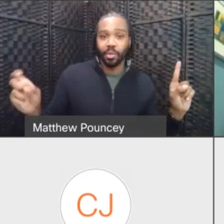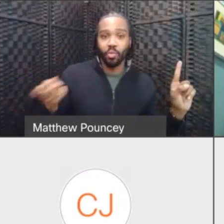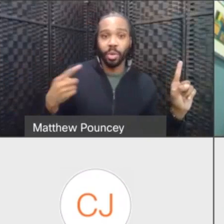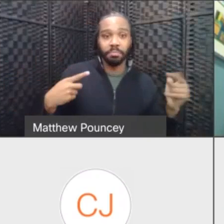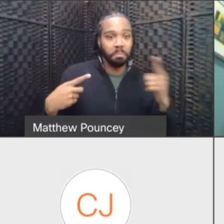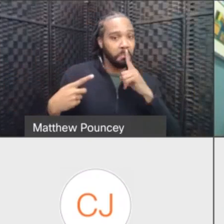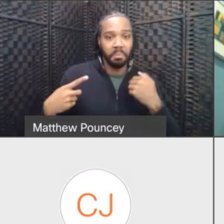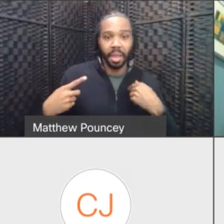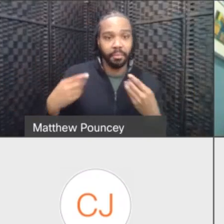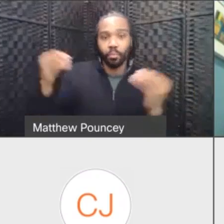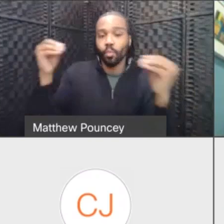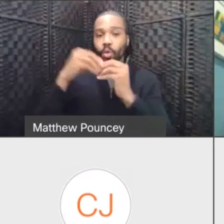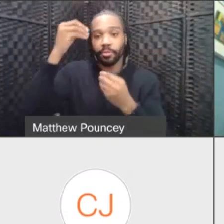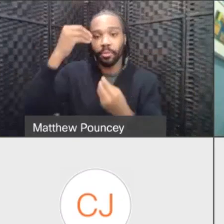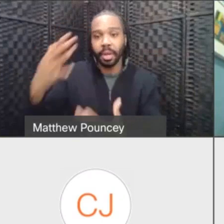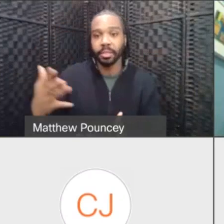Okay.